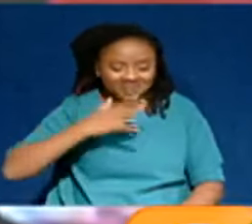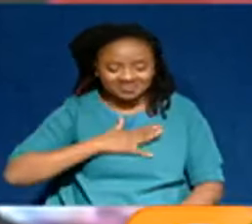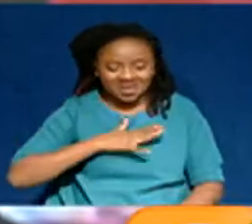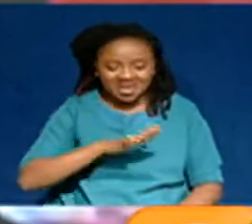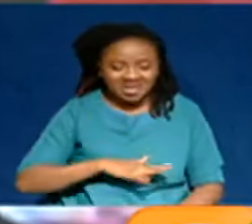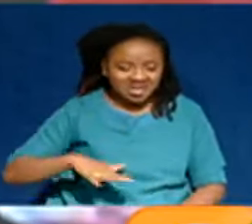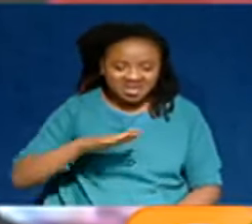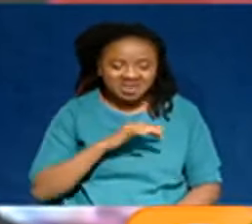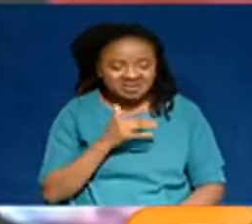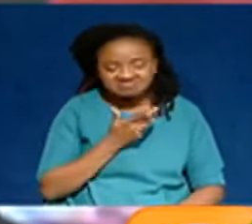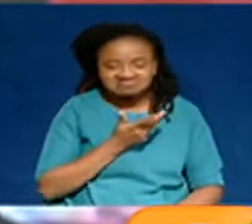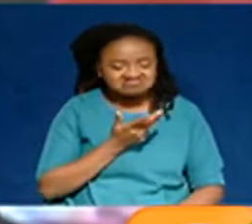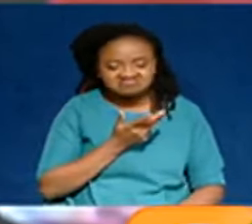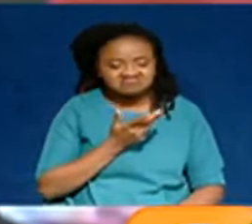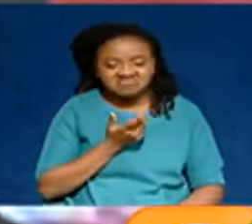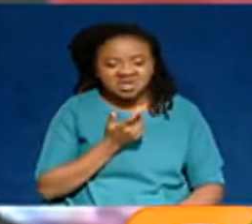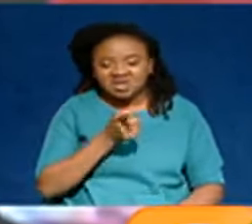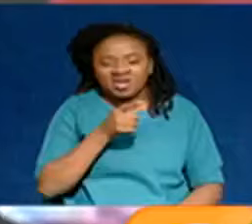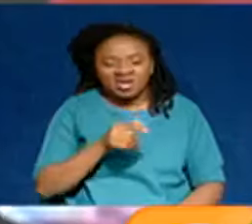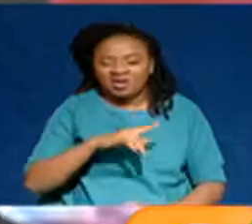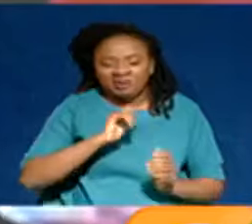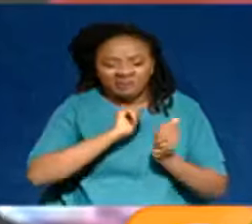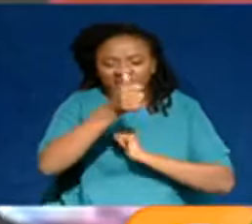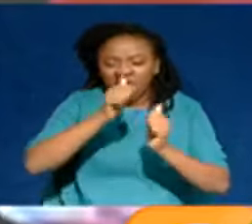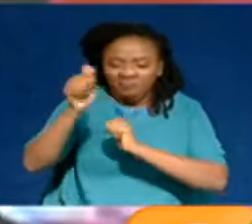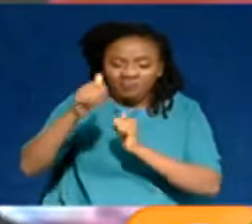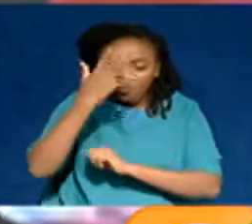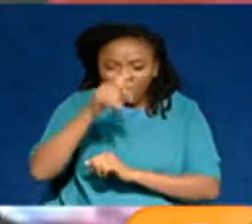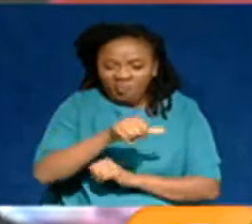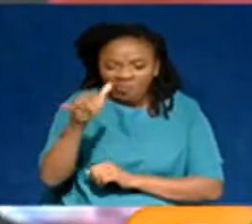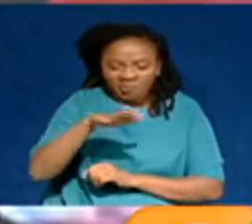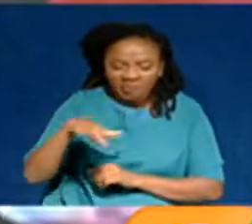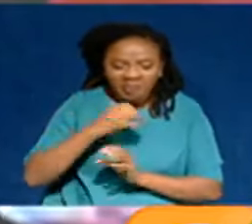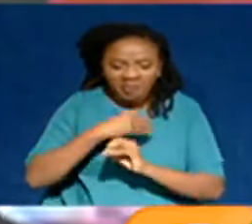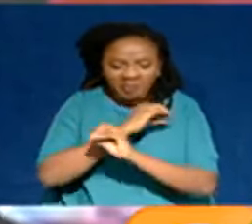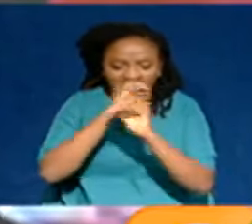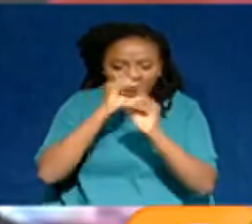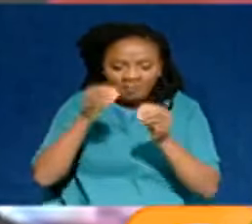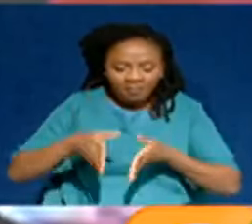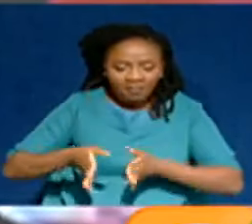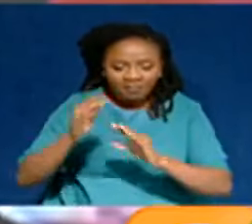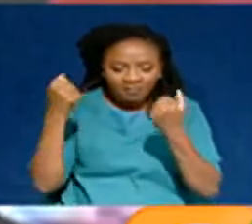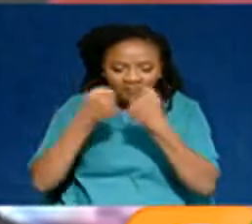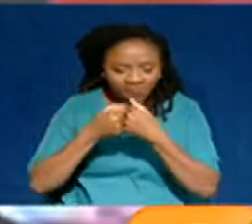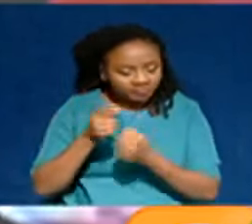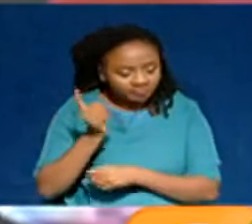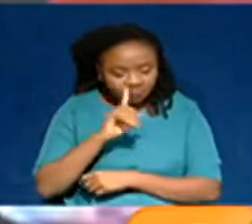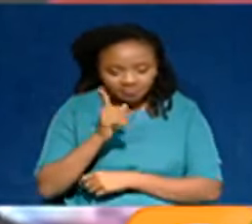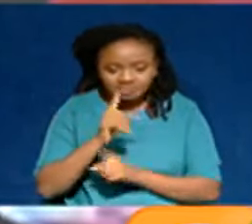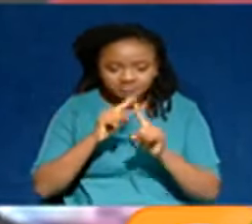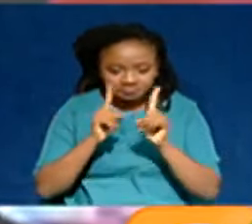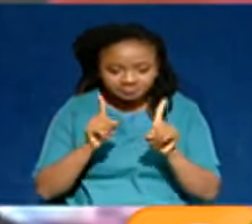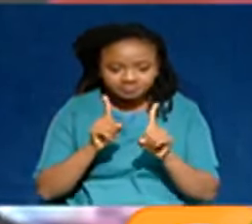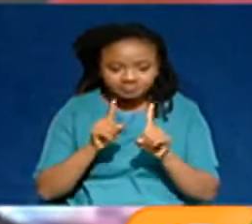is that we think that the statistics is understated, because in some places they are not reported. It is, of